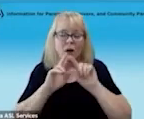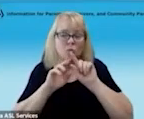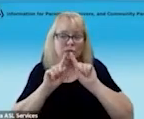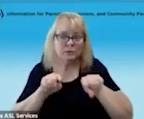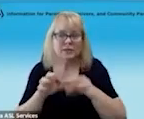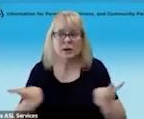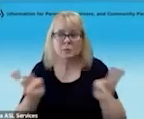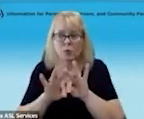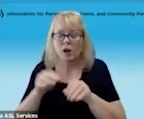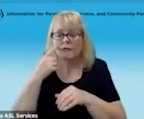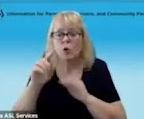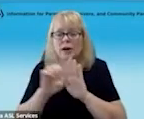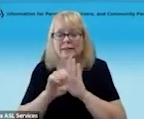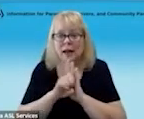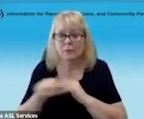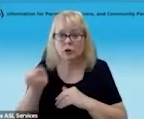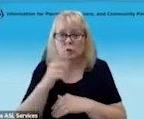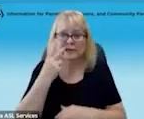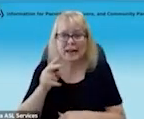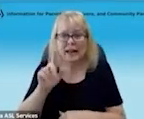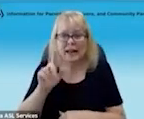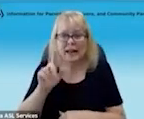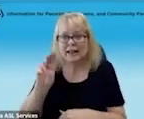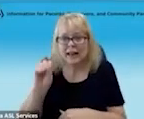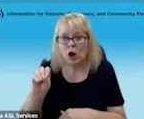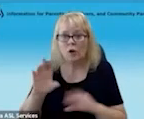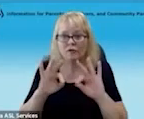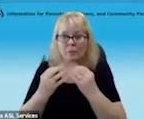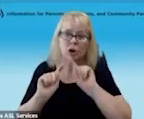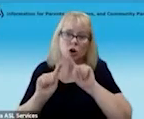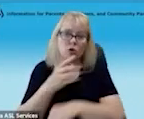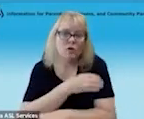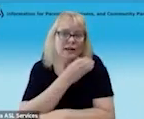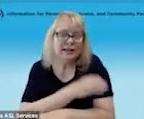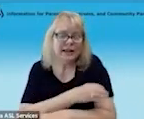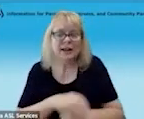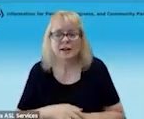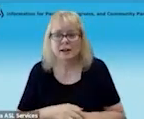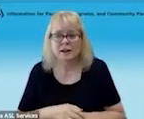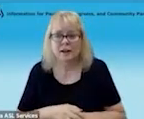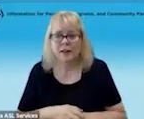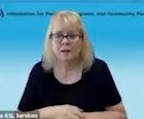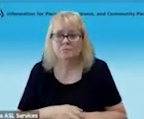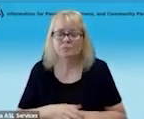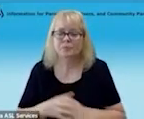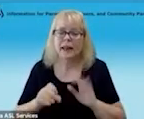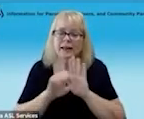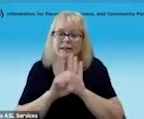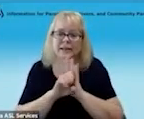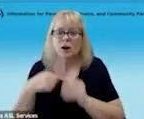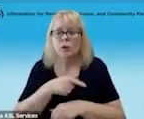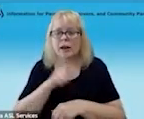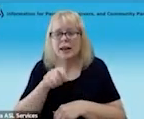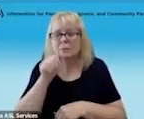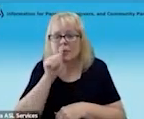adopt care strategies to care and to meet children and family needs. So cultural responsiveness is extremely